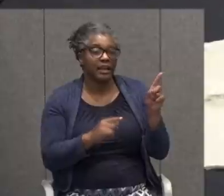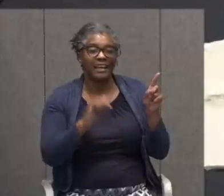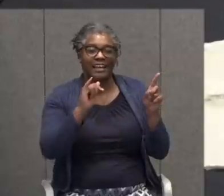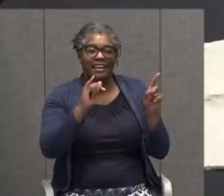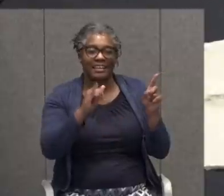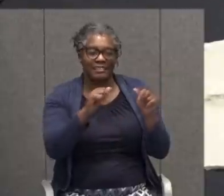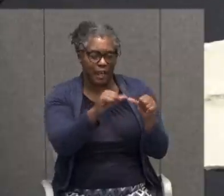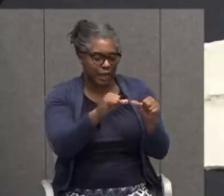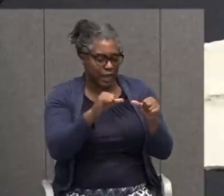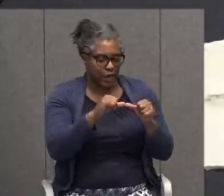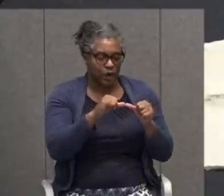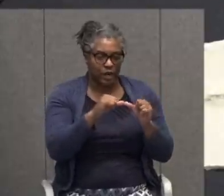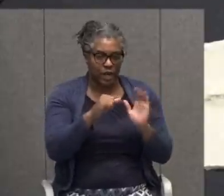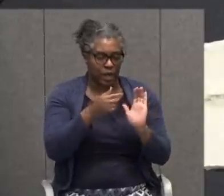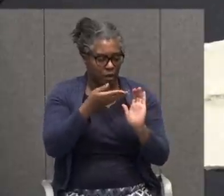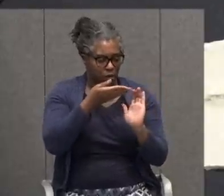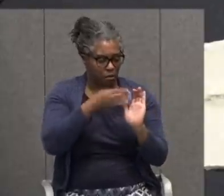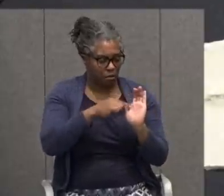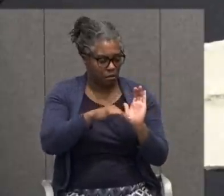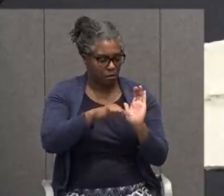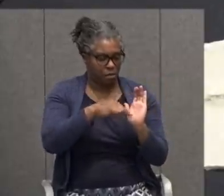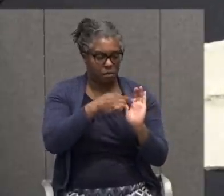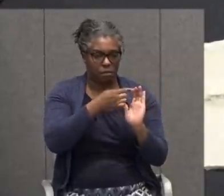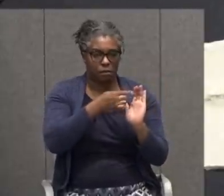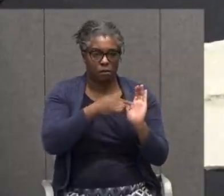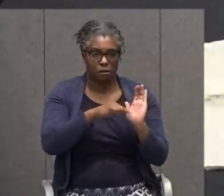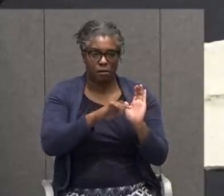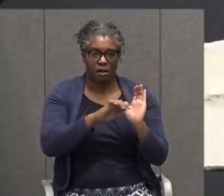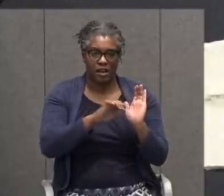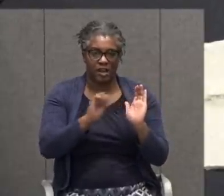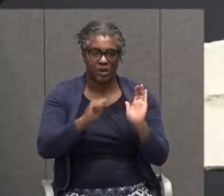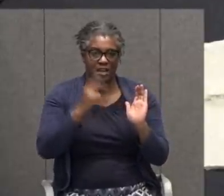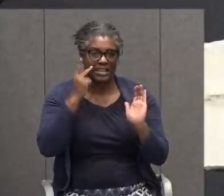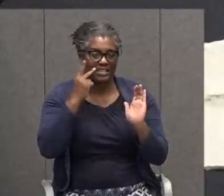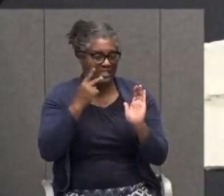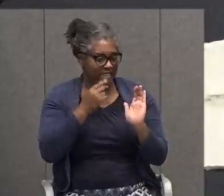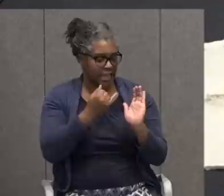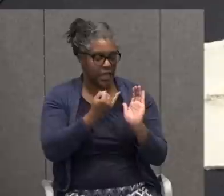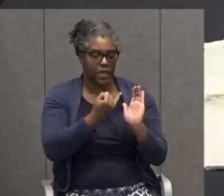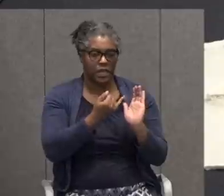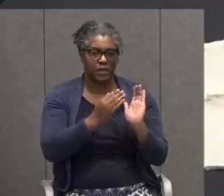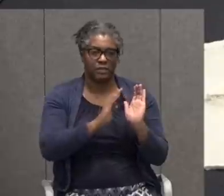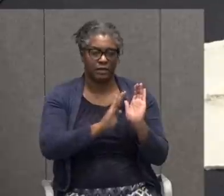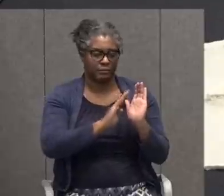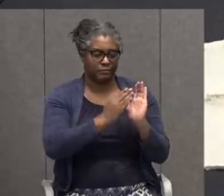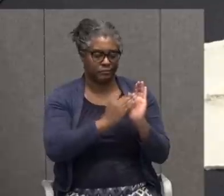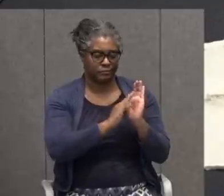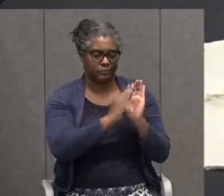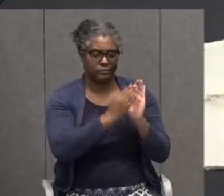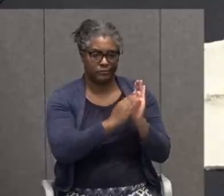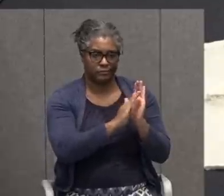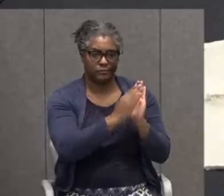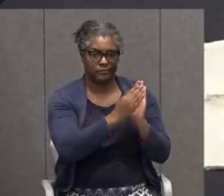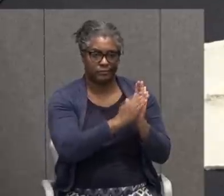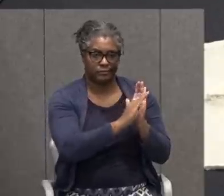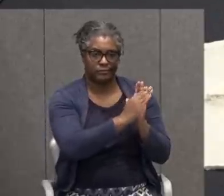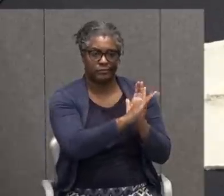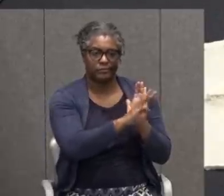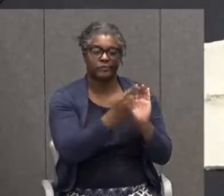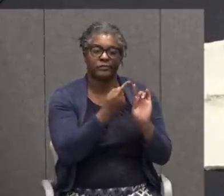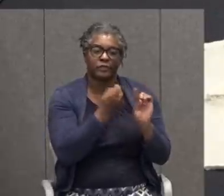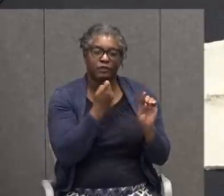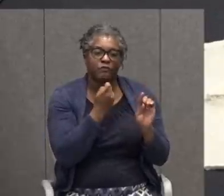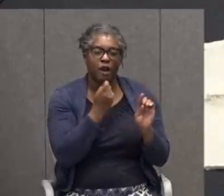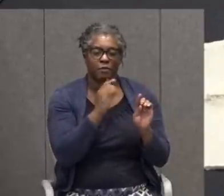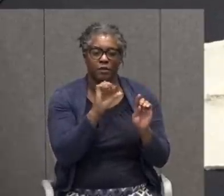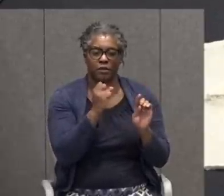there's little lines, kind of like the ridges on a seashell, that have left their imprint on this piece of rock. And so